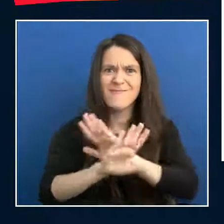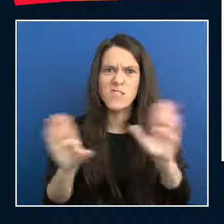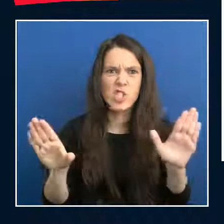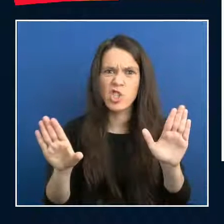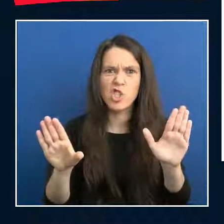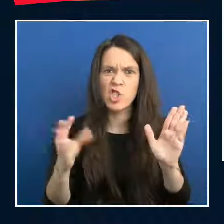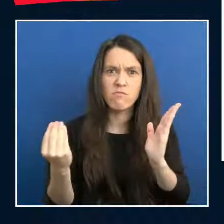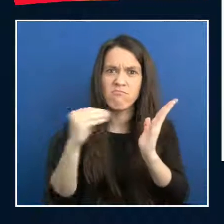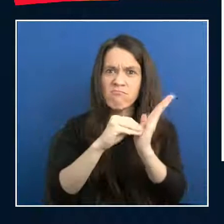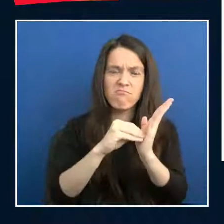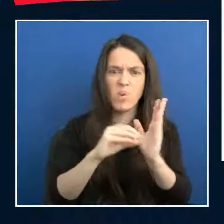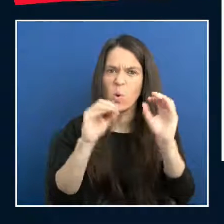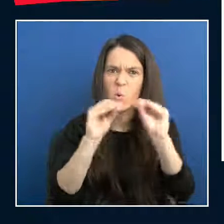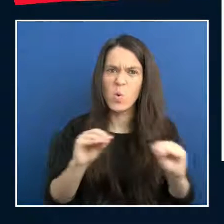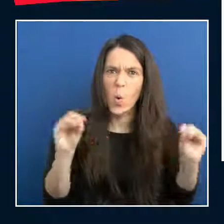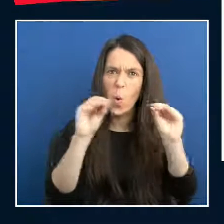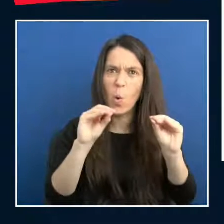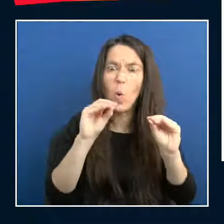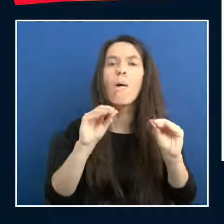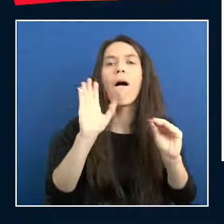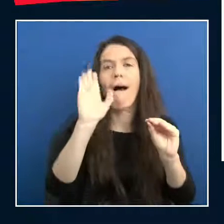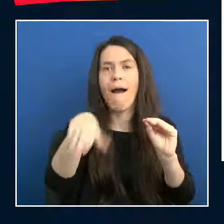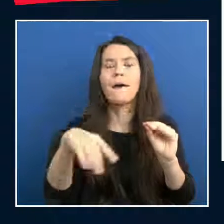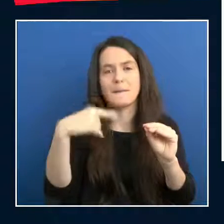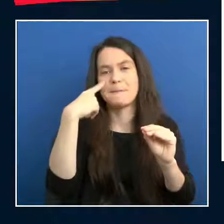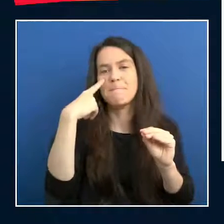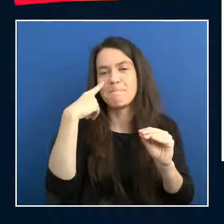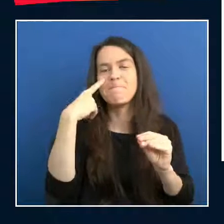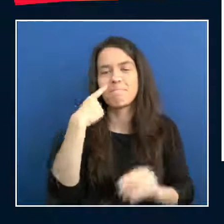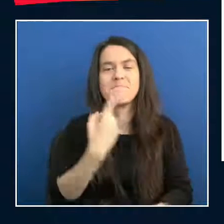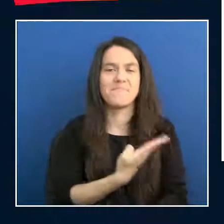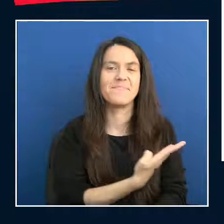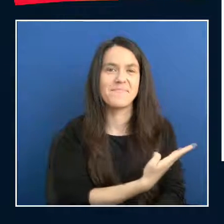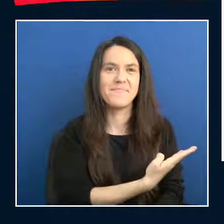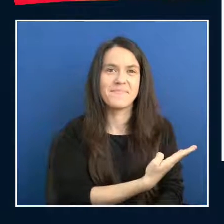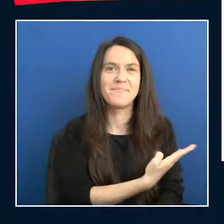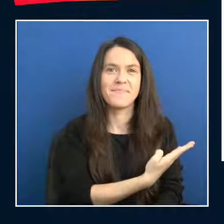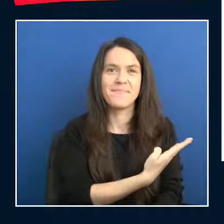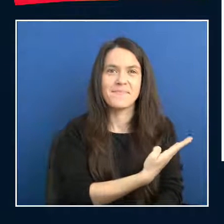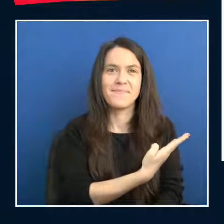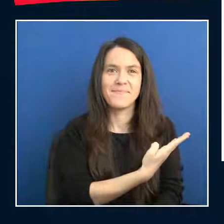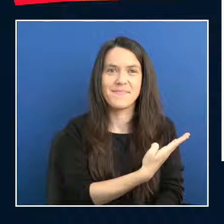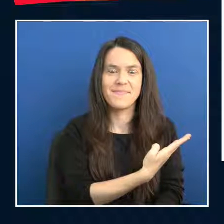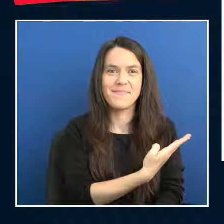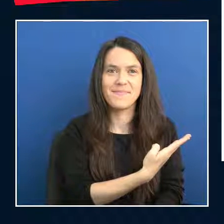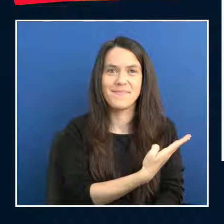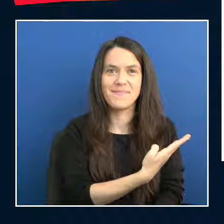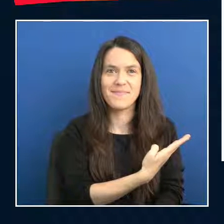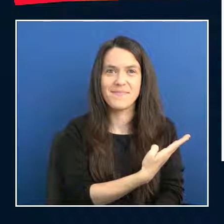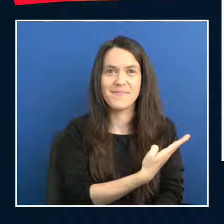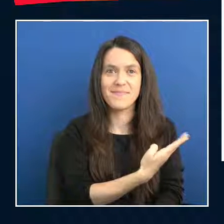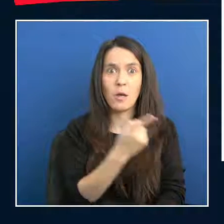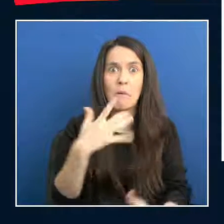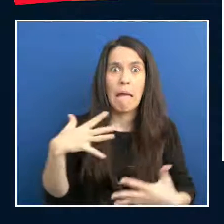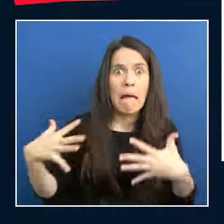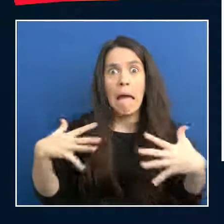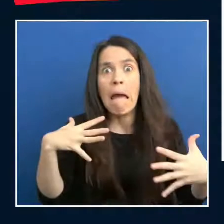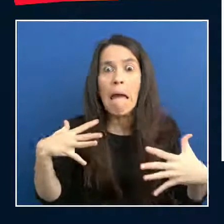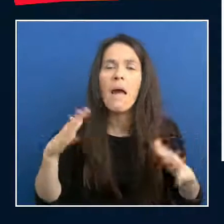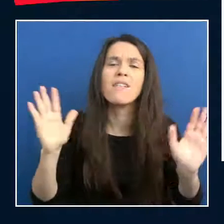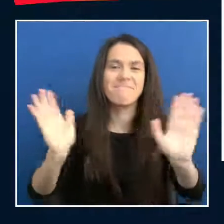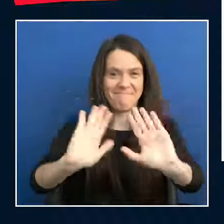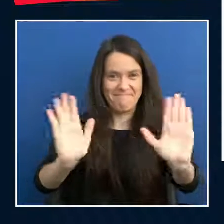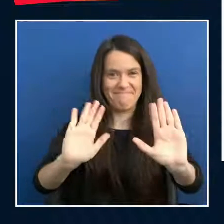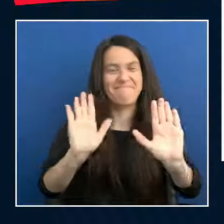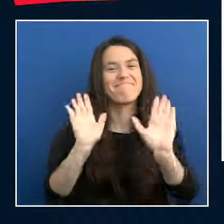worries. Here's the blog post or the announcement about that. So don't panic here. So it's not as dramatic as